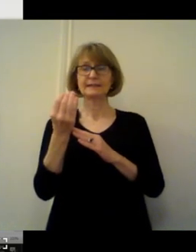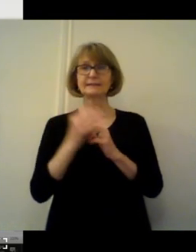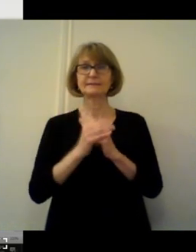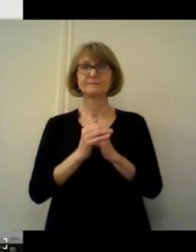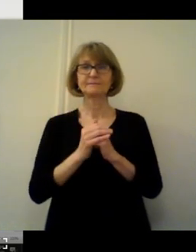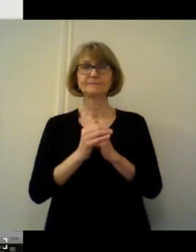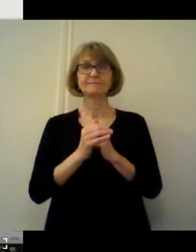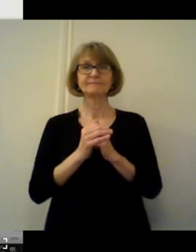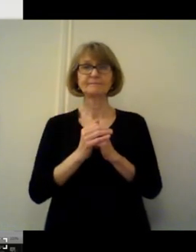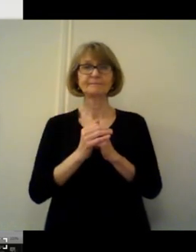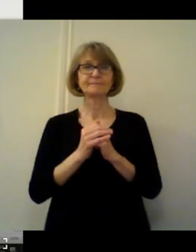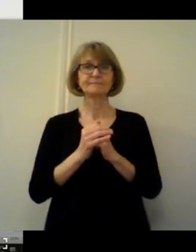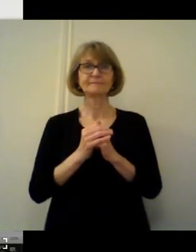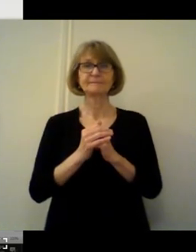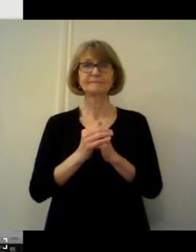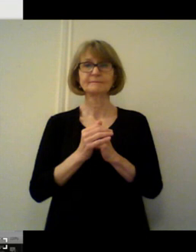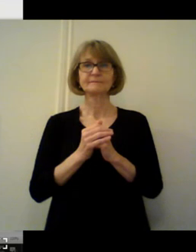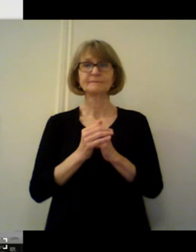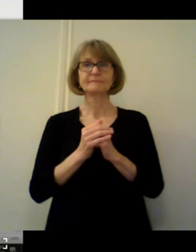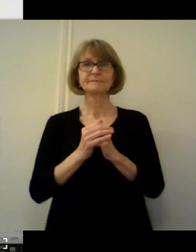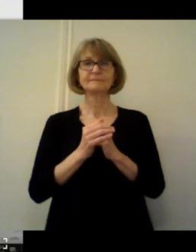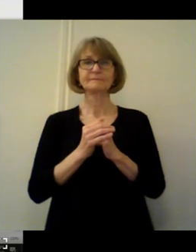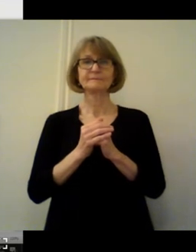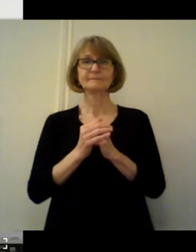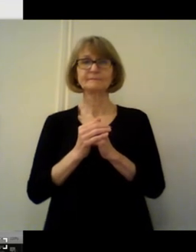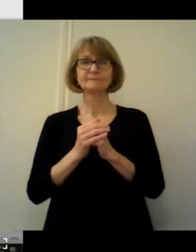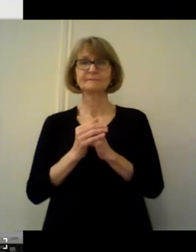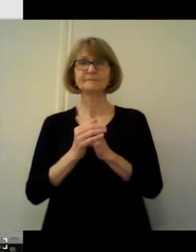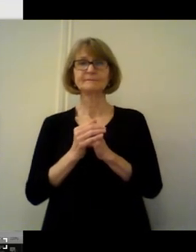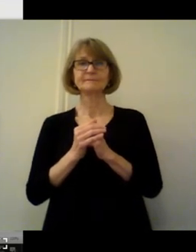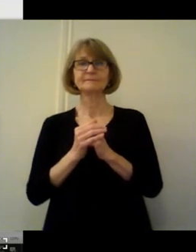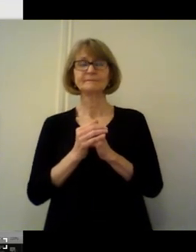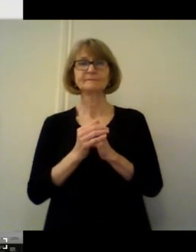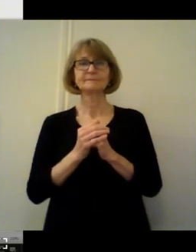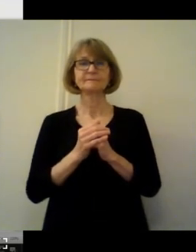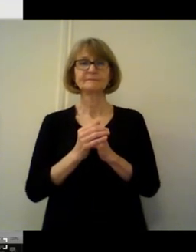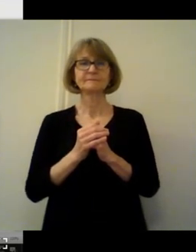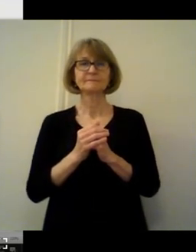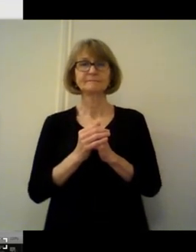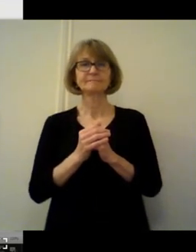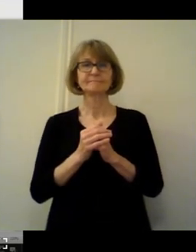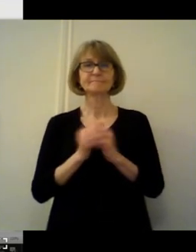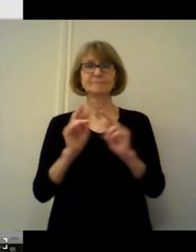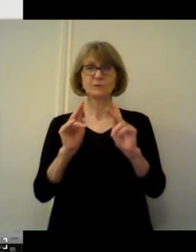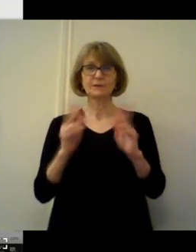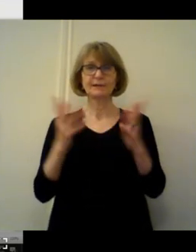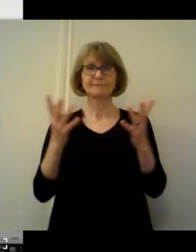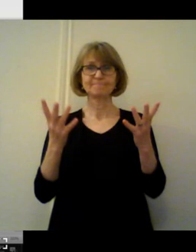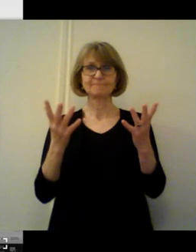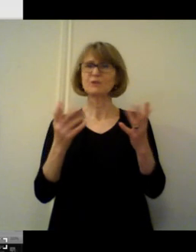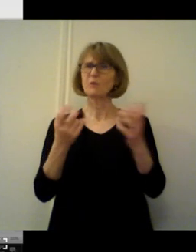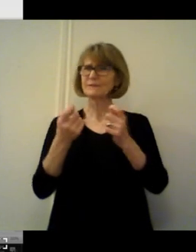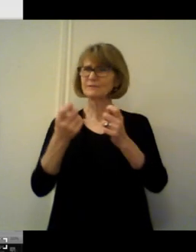Okay, and let me write that more clearly here. X equals 14. All right, you guys. So if I go a little bit too fast,